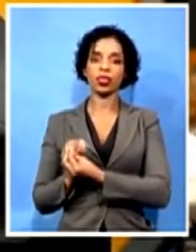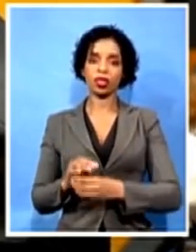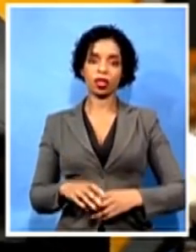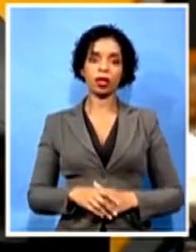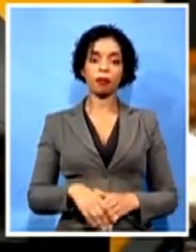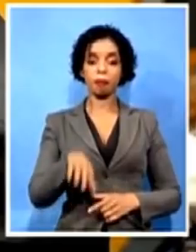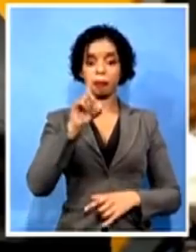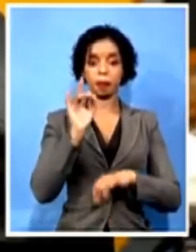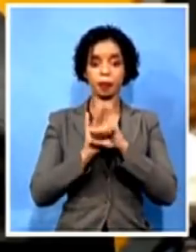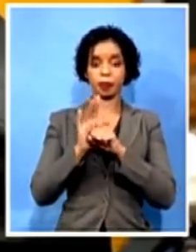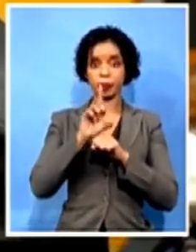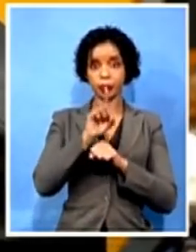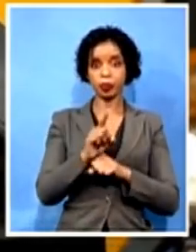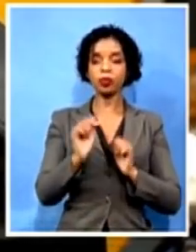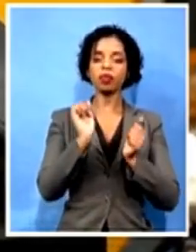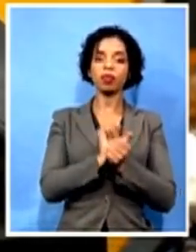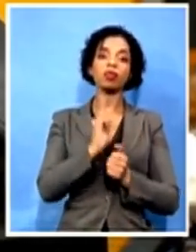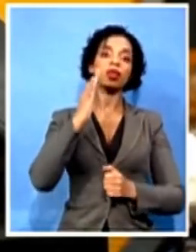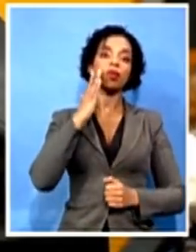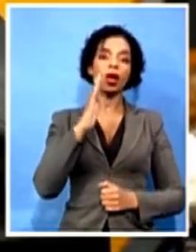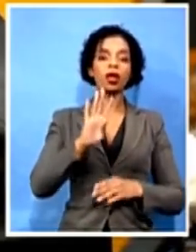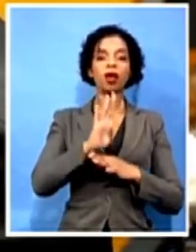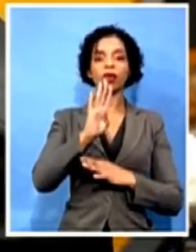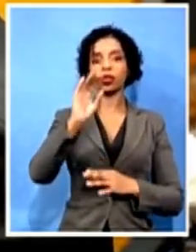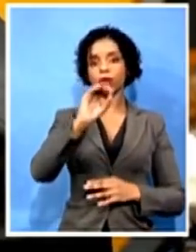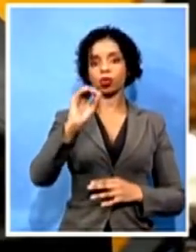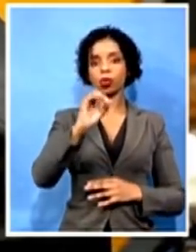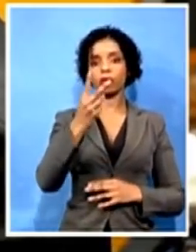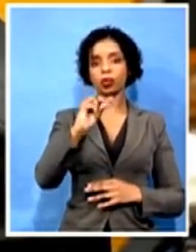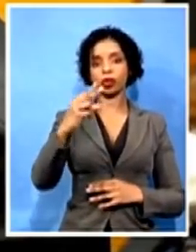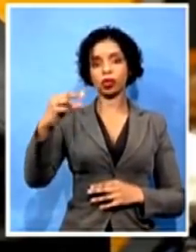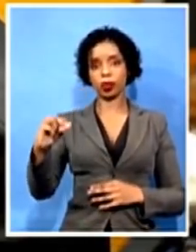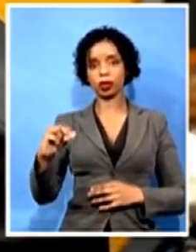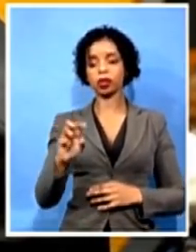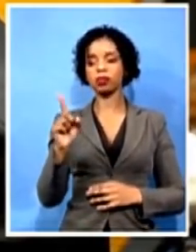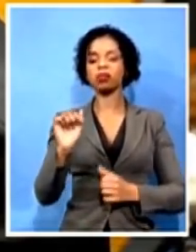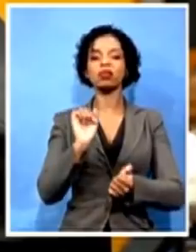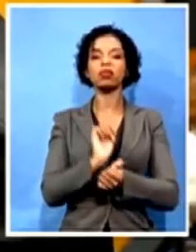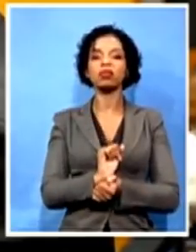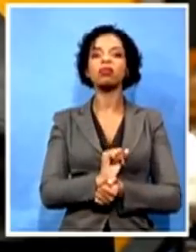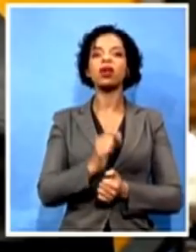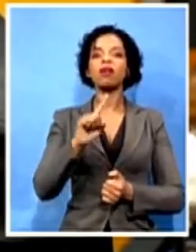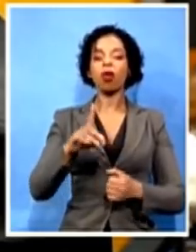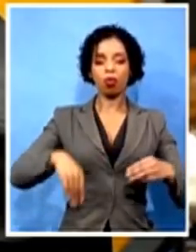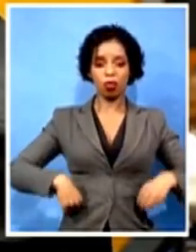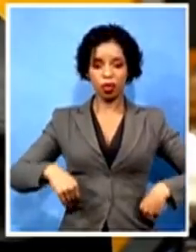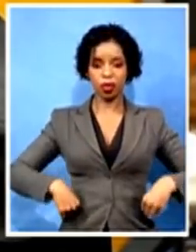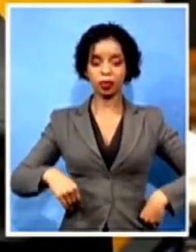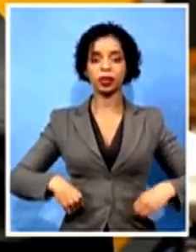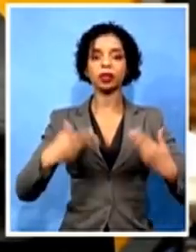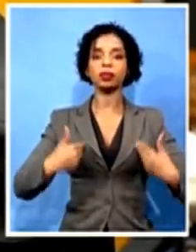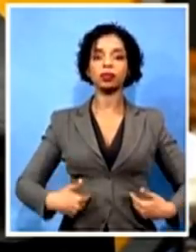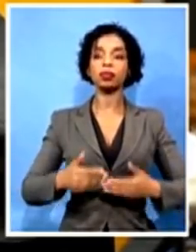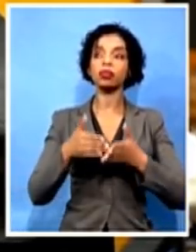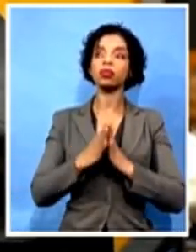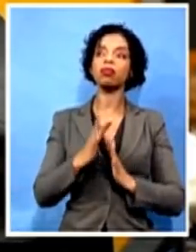October 2020. The offence that I'm charged with, corruption. My intended plea is not guilty. My defence of the charges. I